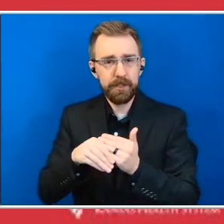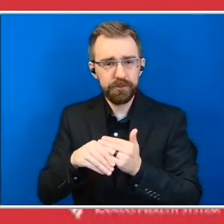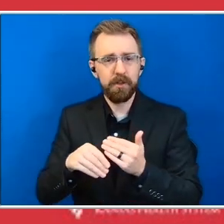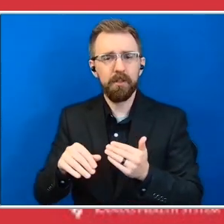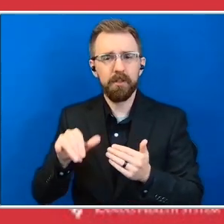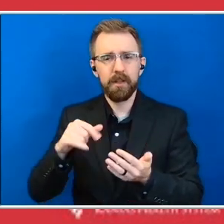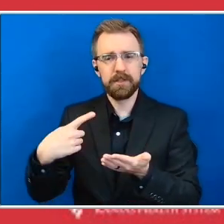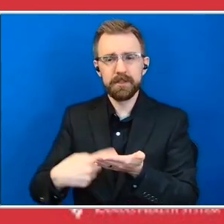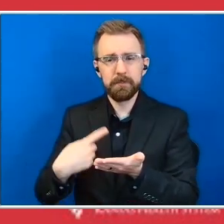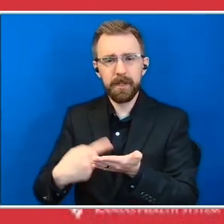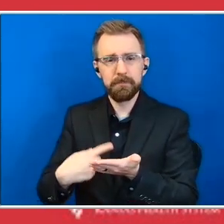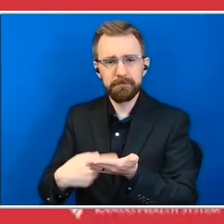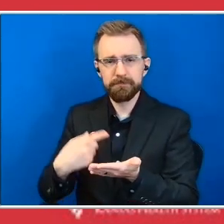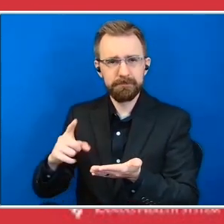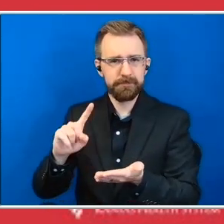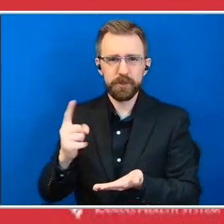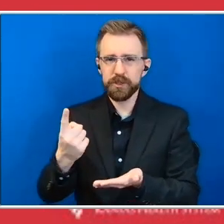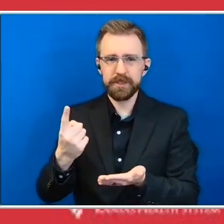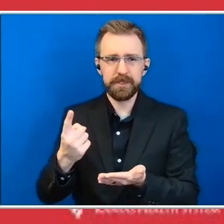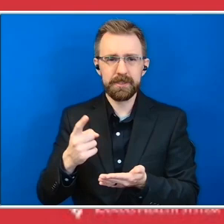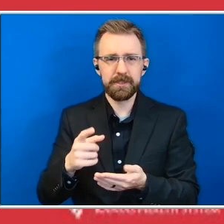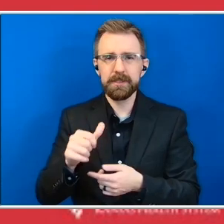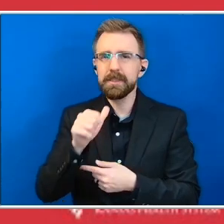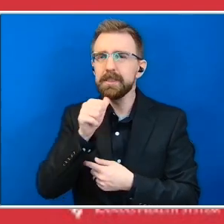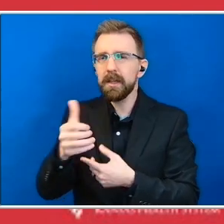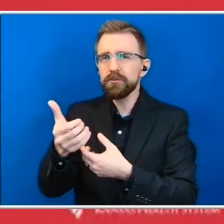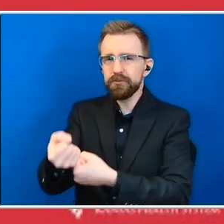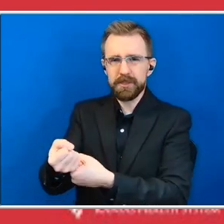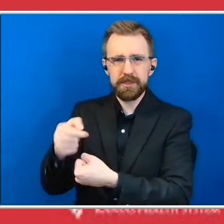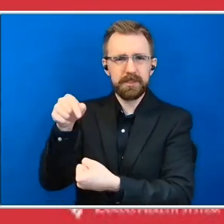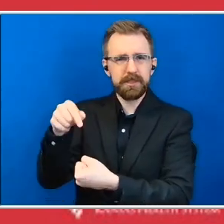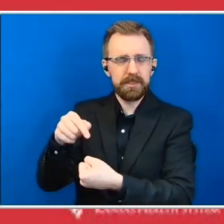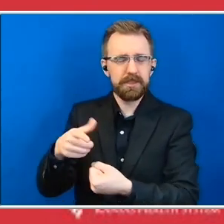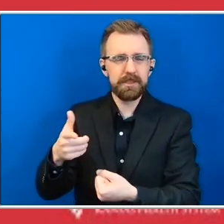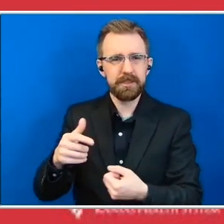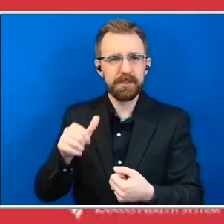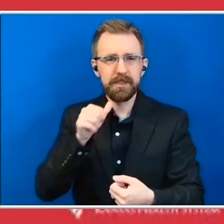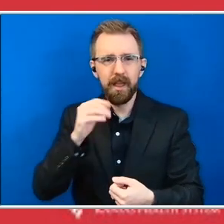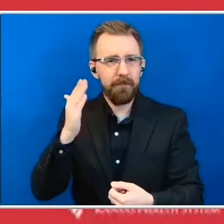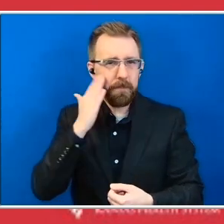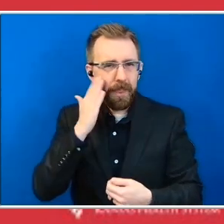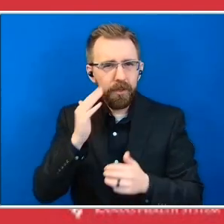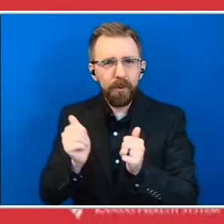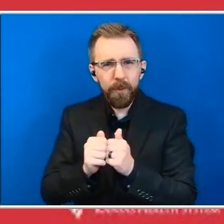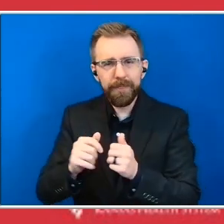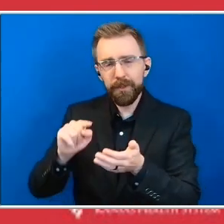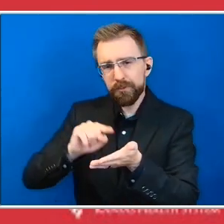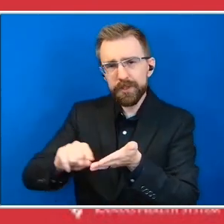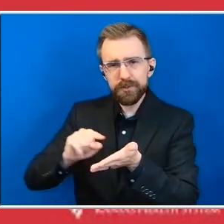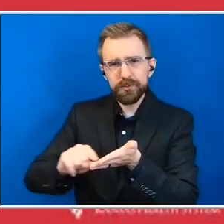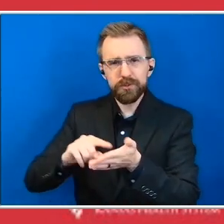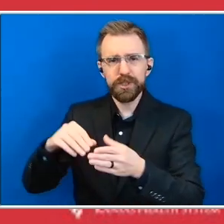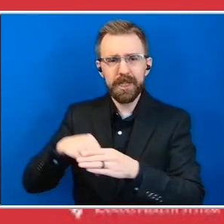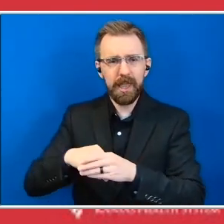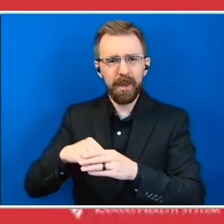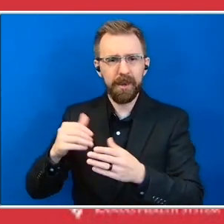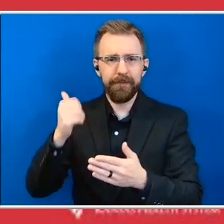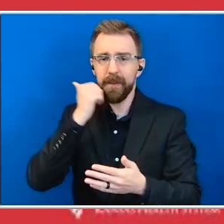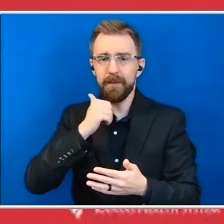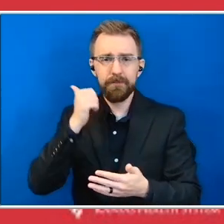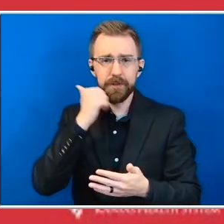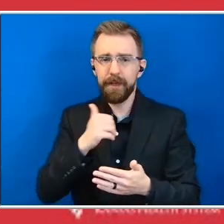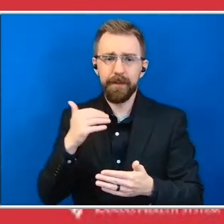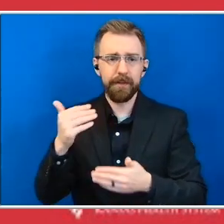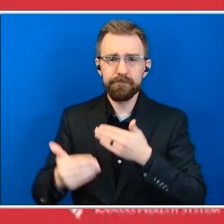sometimes they're just distrust. There's not familiarity with research and your common everyday dealings